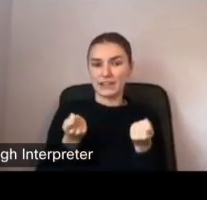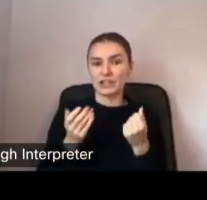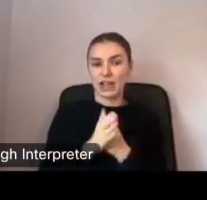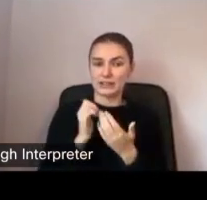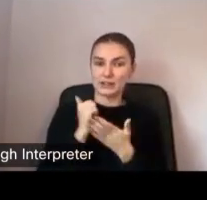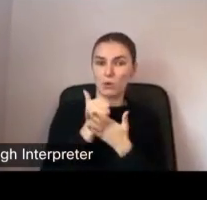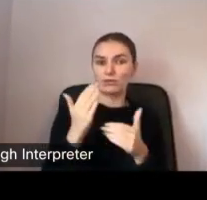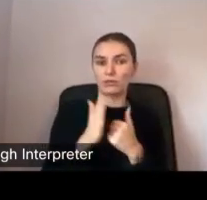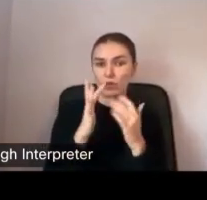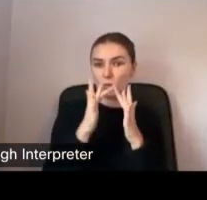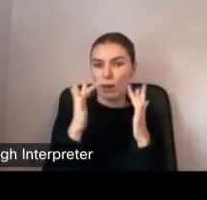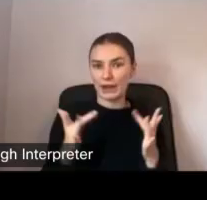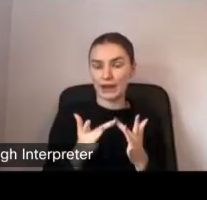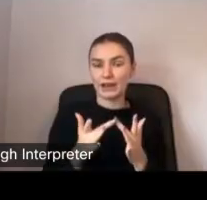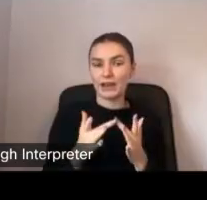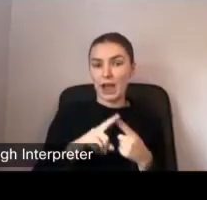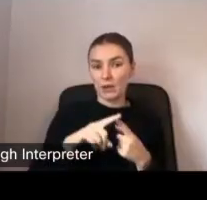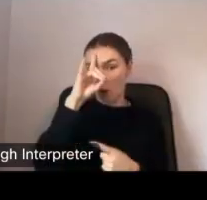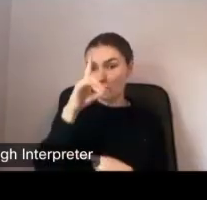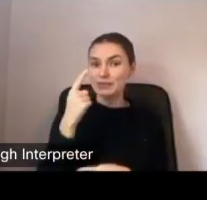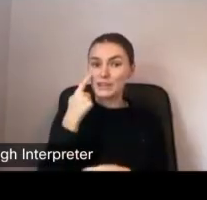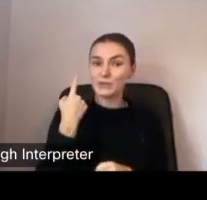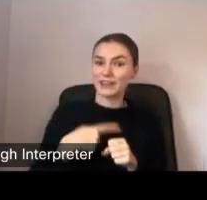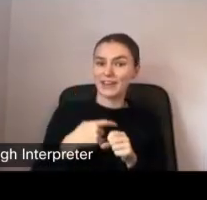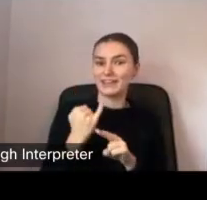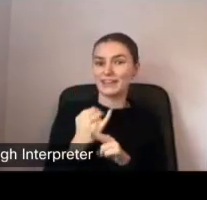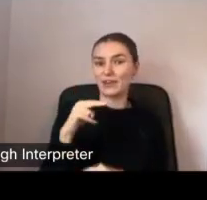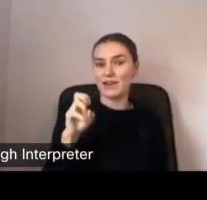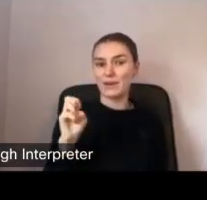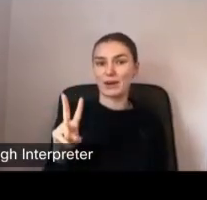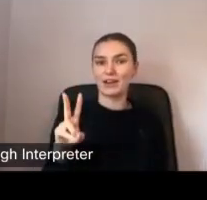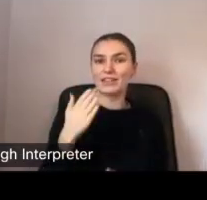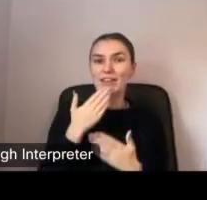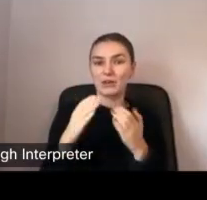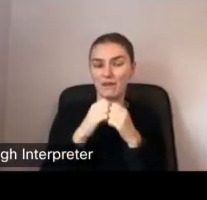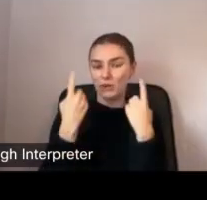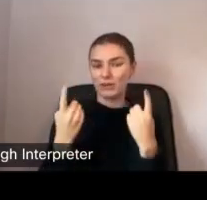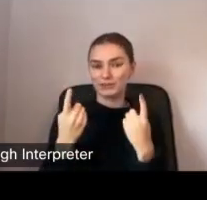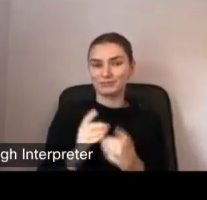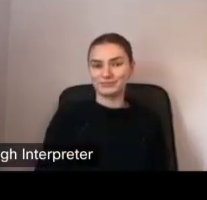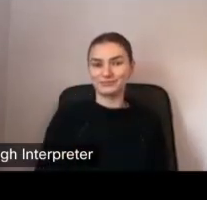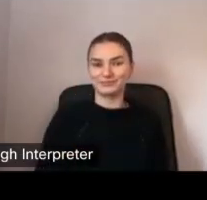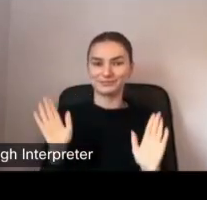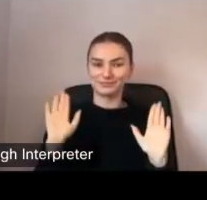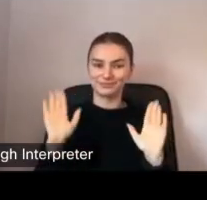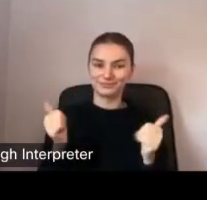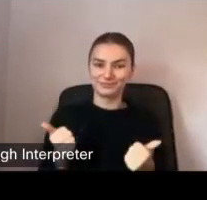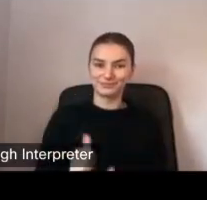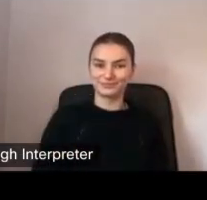the webinar. We hope to see you again in November. Thank you, everyone. Take care.